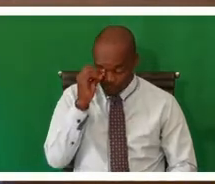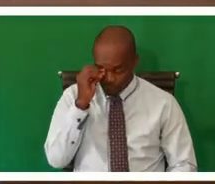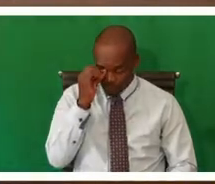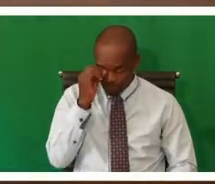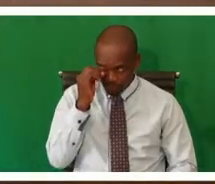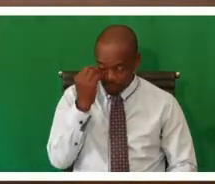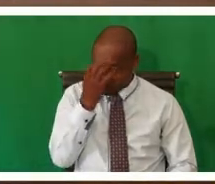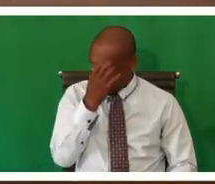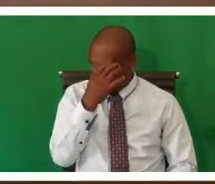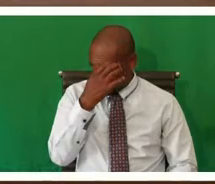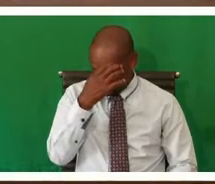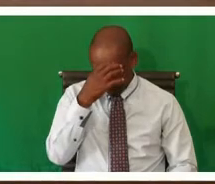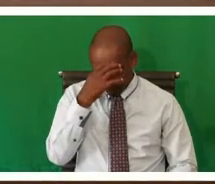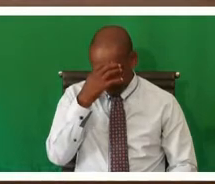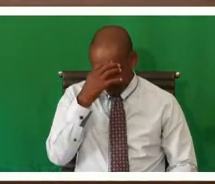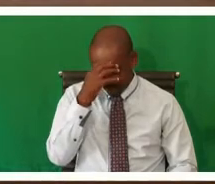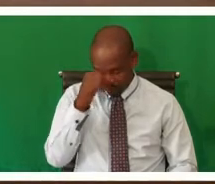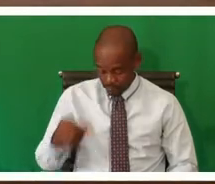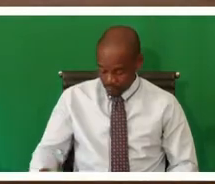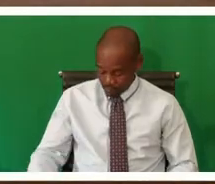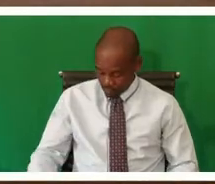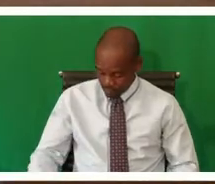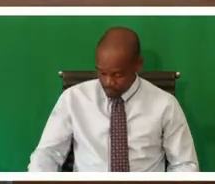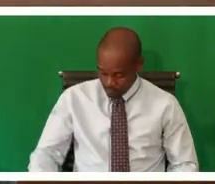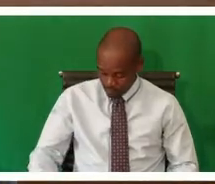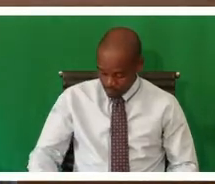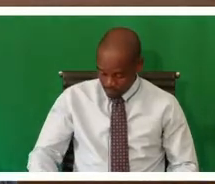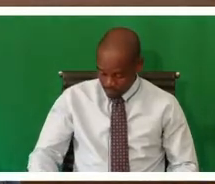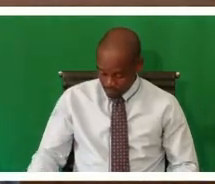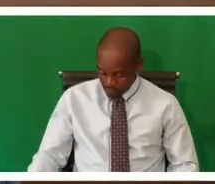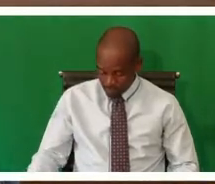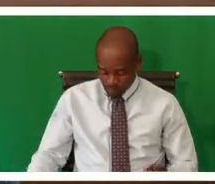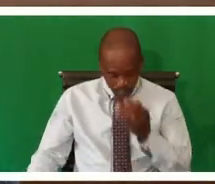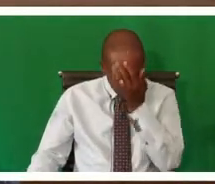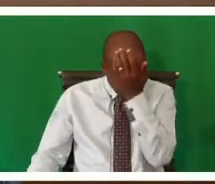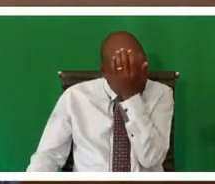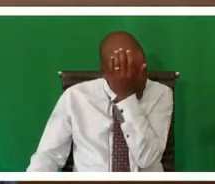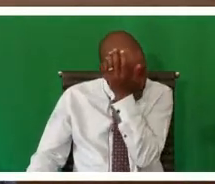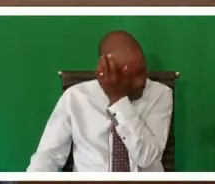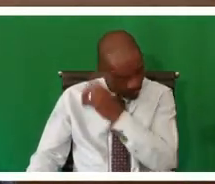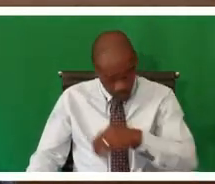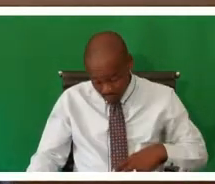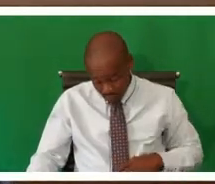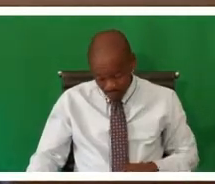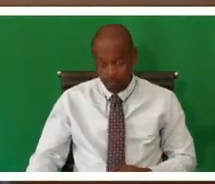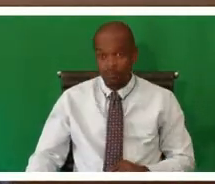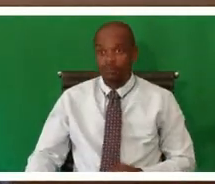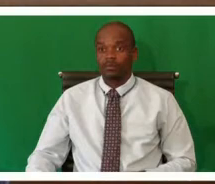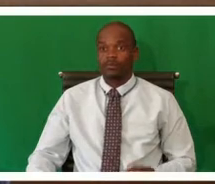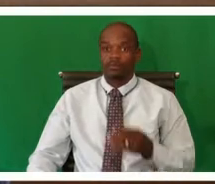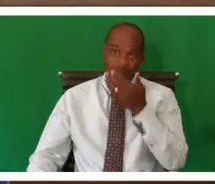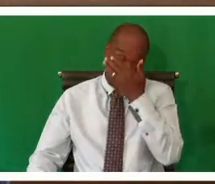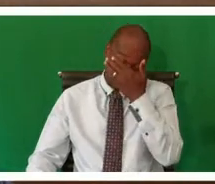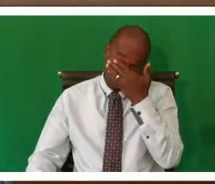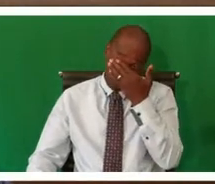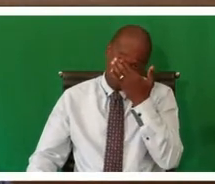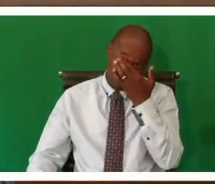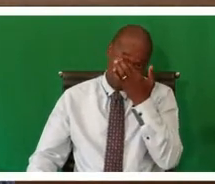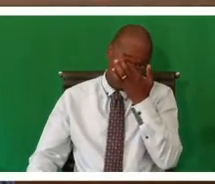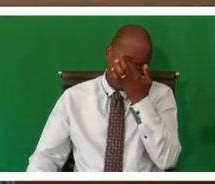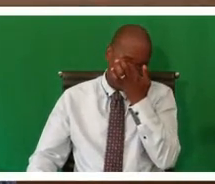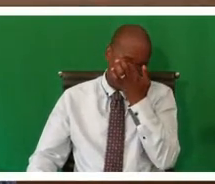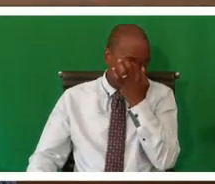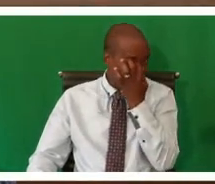farmers. Transformation of the property industry remains our priority too. Of the 73 office lease contractors,